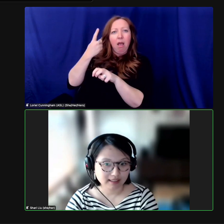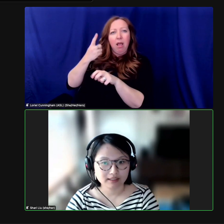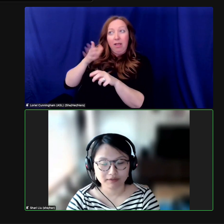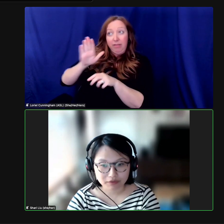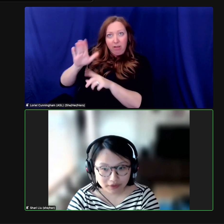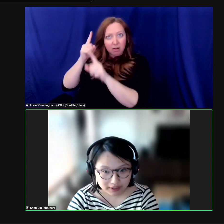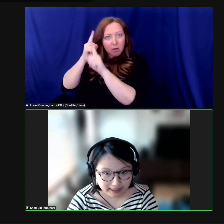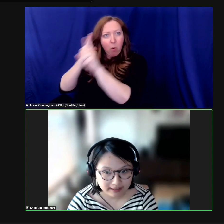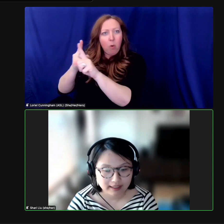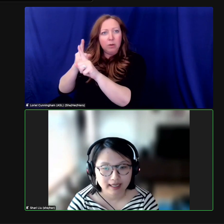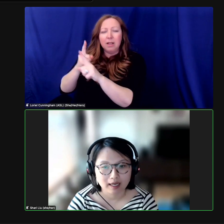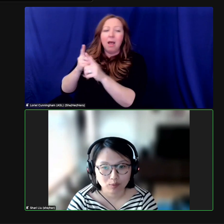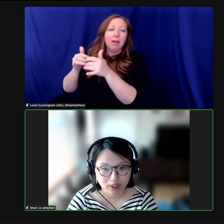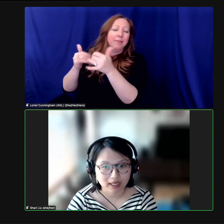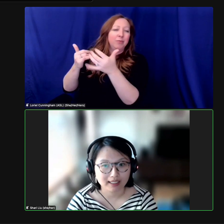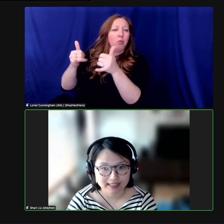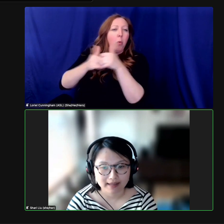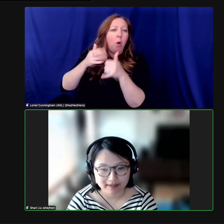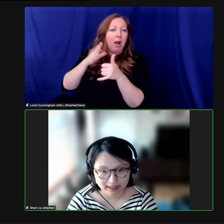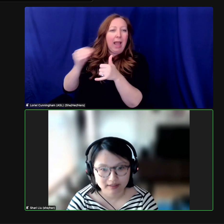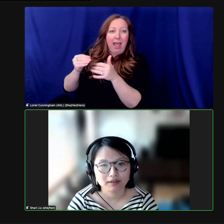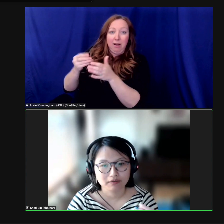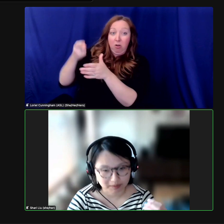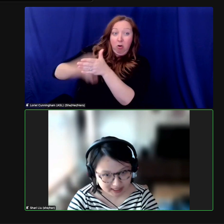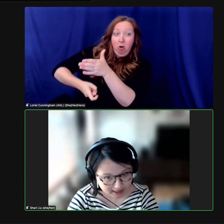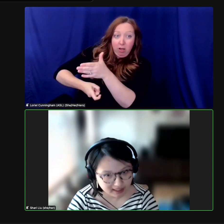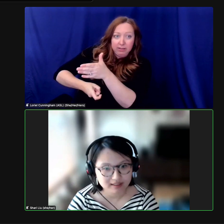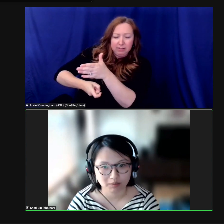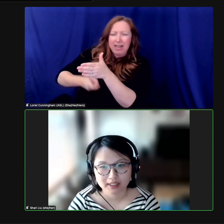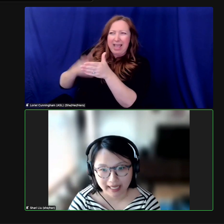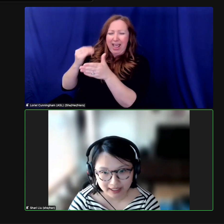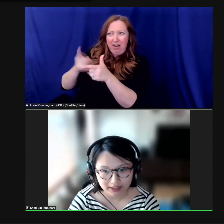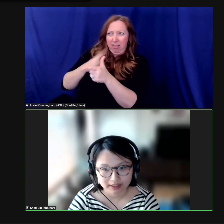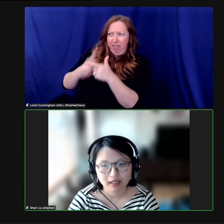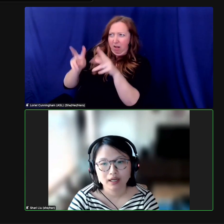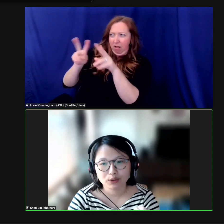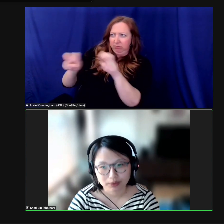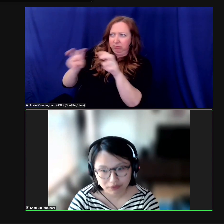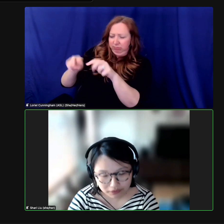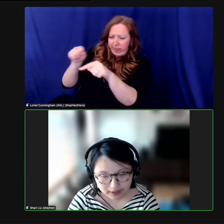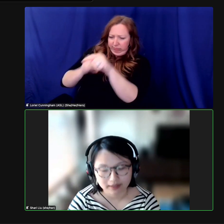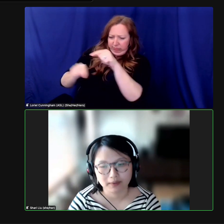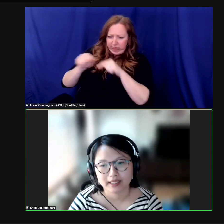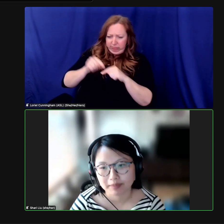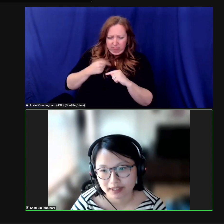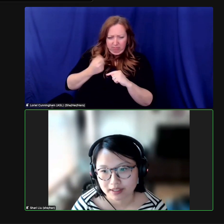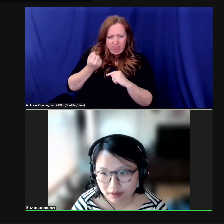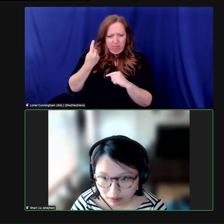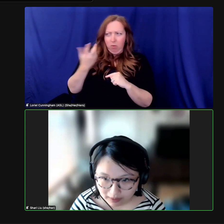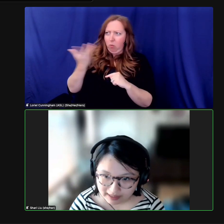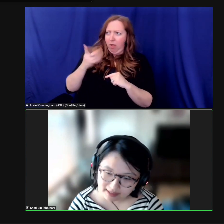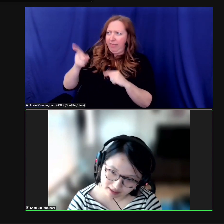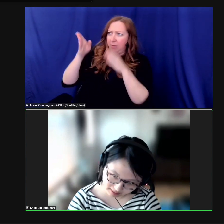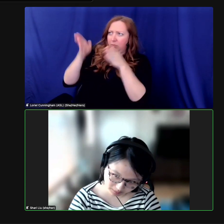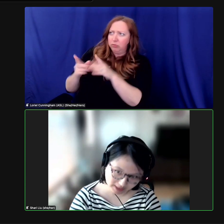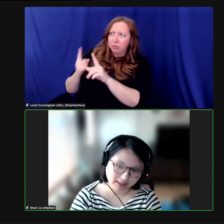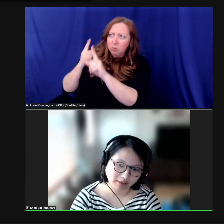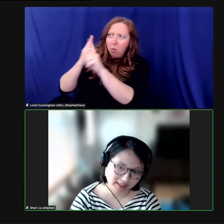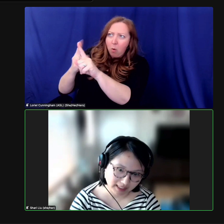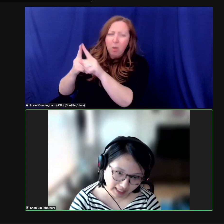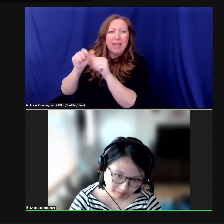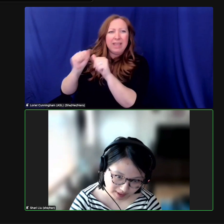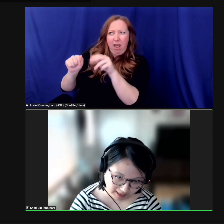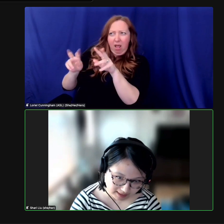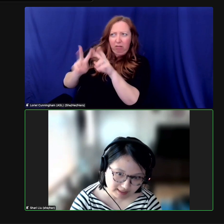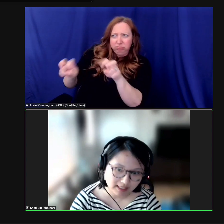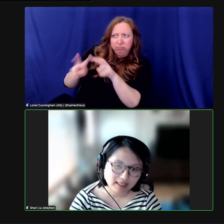see to inferring what caused that thing. So from seeing someone's action to inferring what that person's goal was and predicting